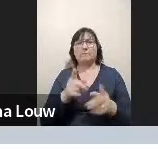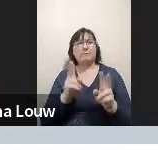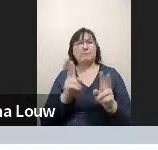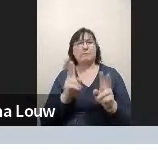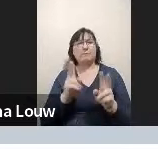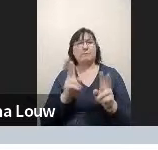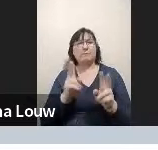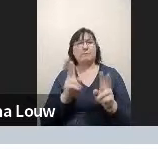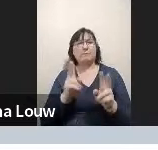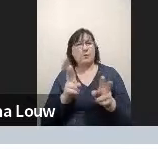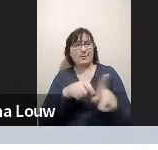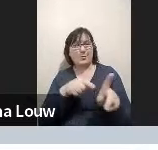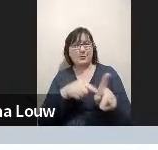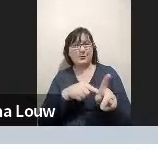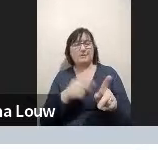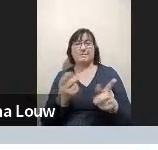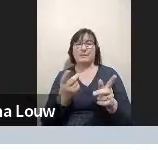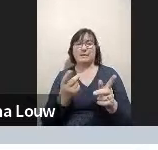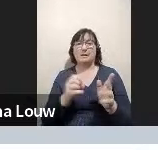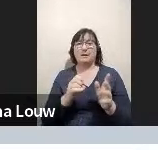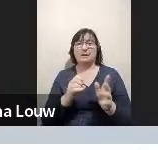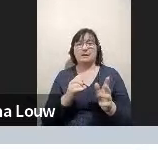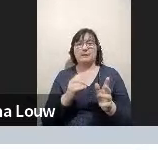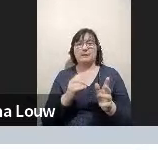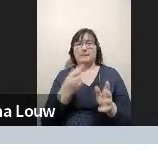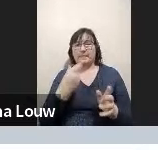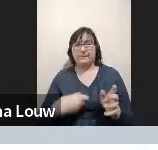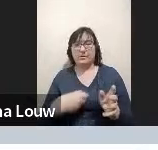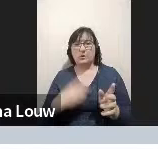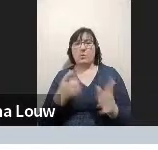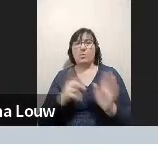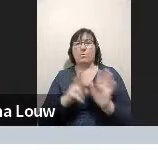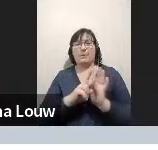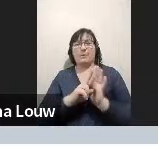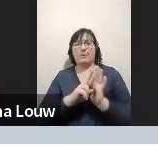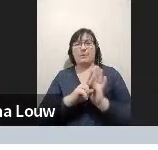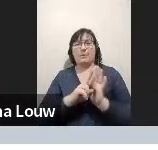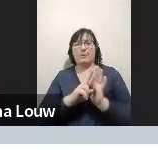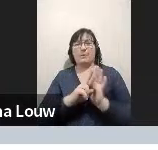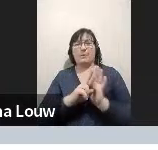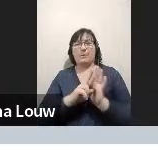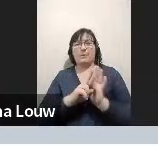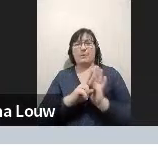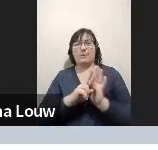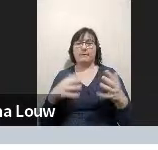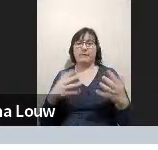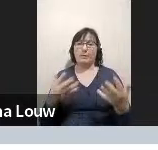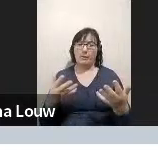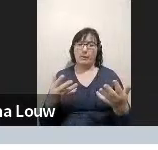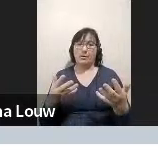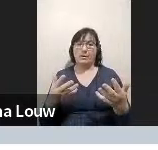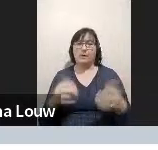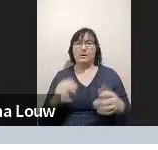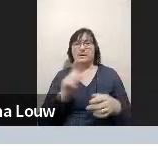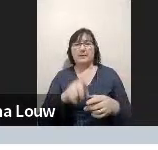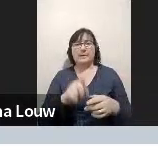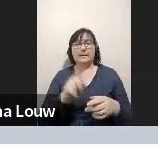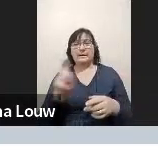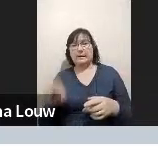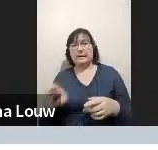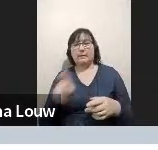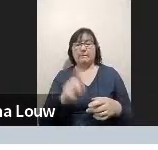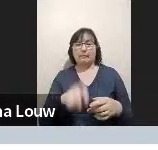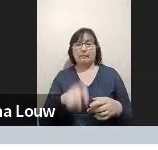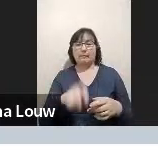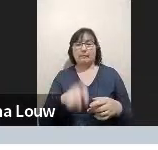individual. If it's a representative, then they will either tick on that. Okay, but for example, if you're a tax